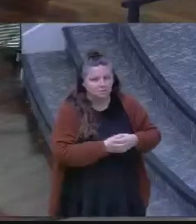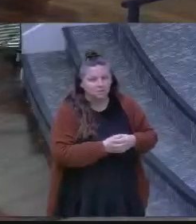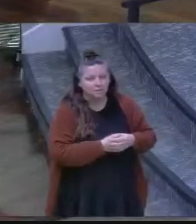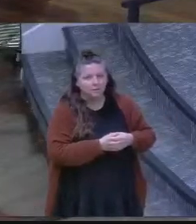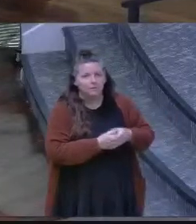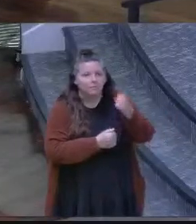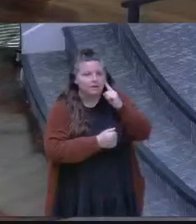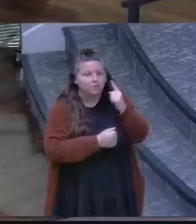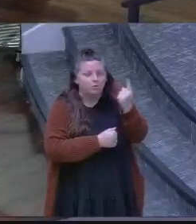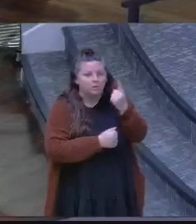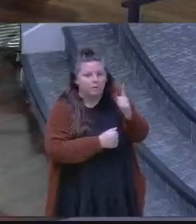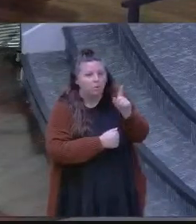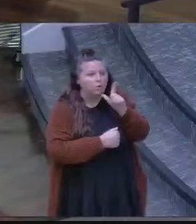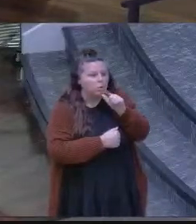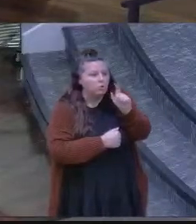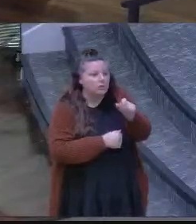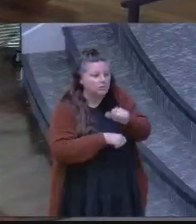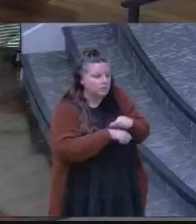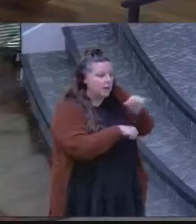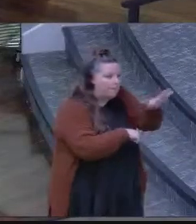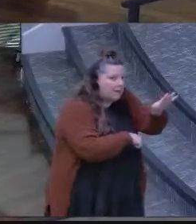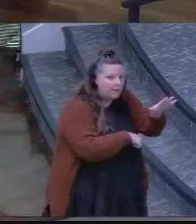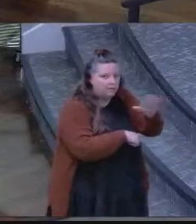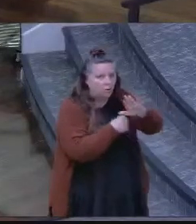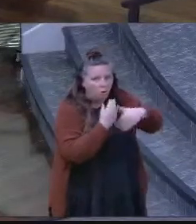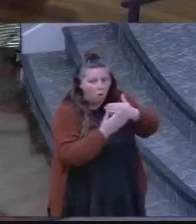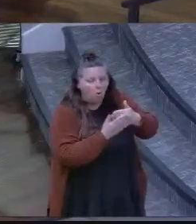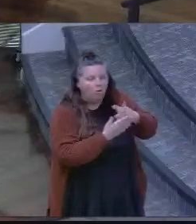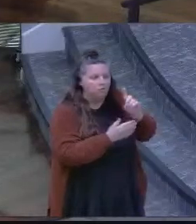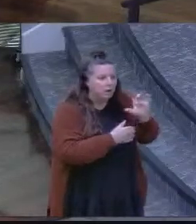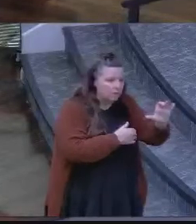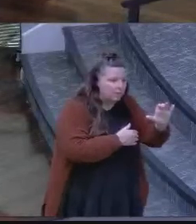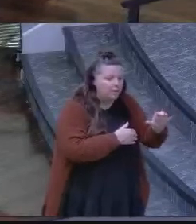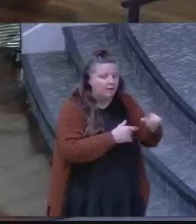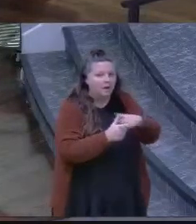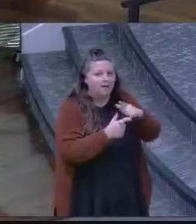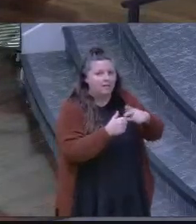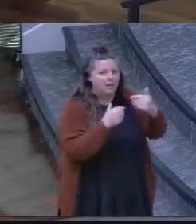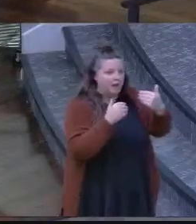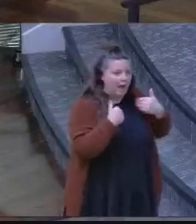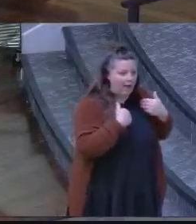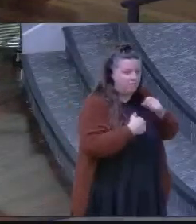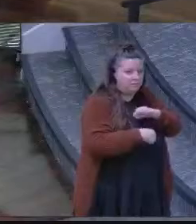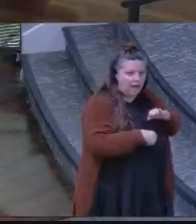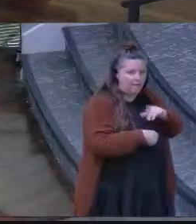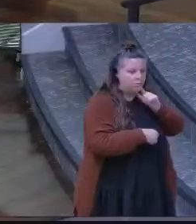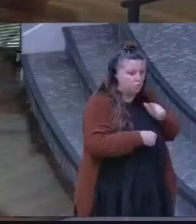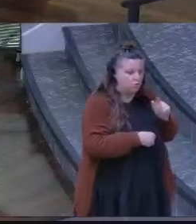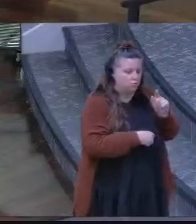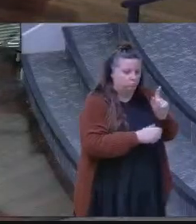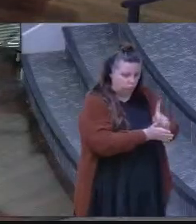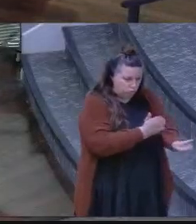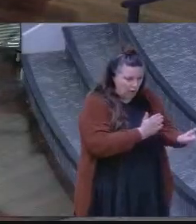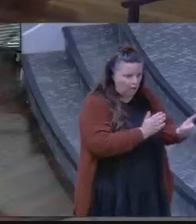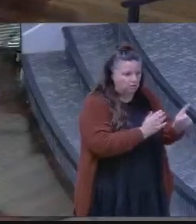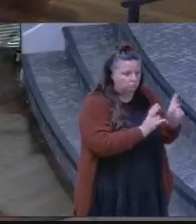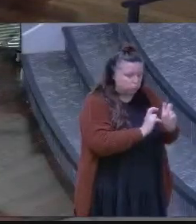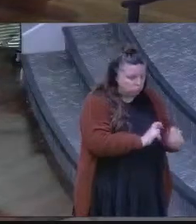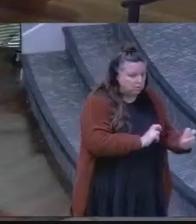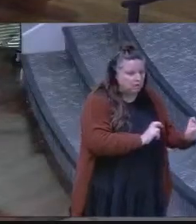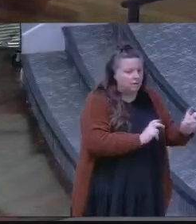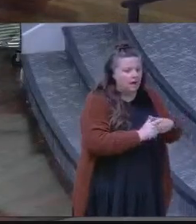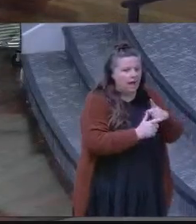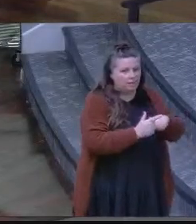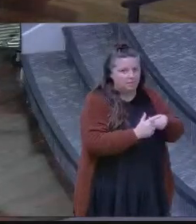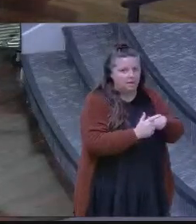all the documentation, to have a group of people review that information, and then to have that person sort of follow up with that